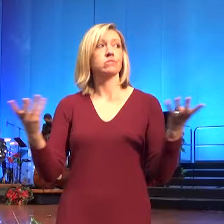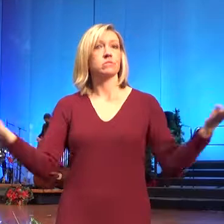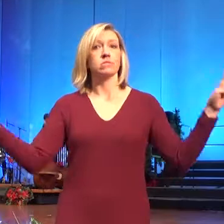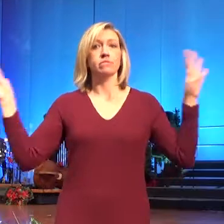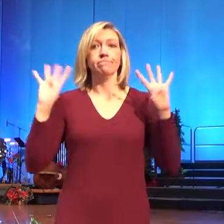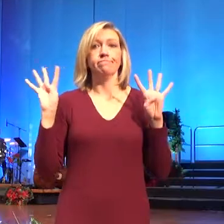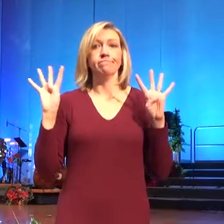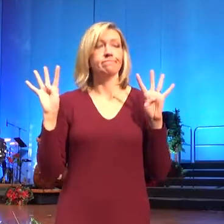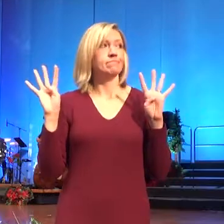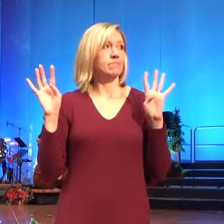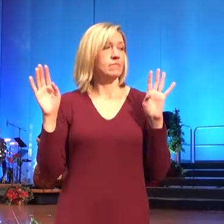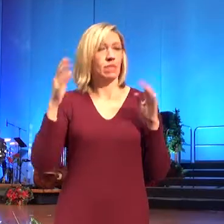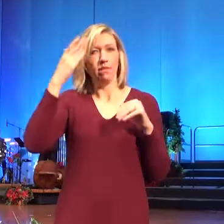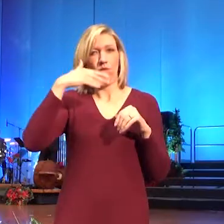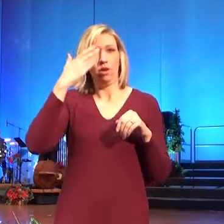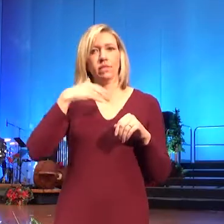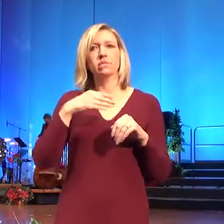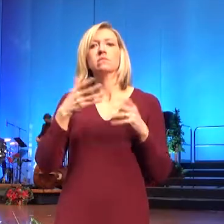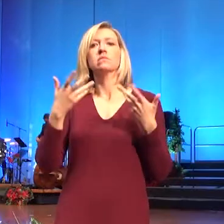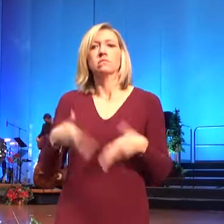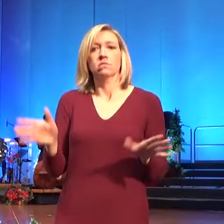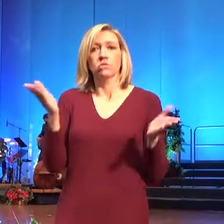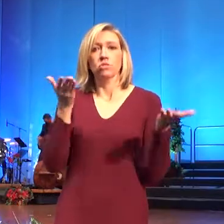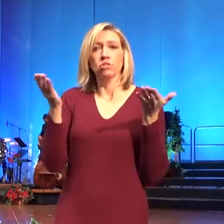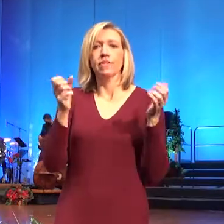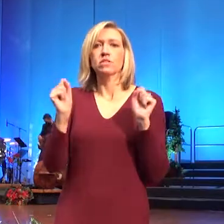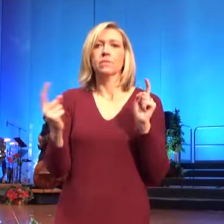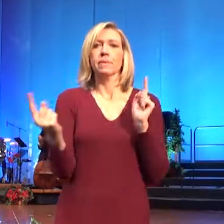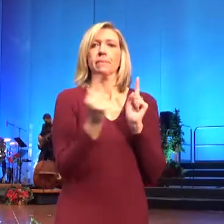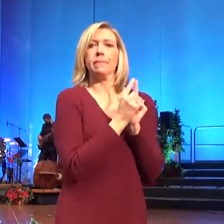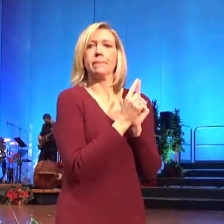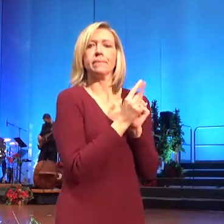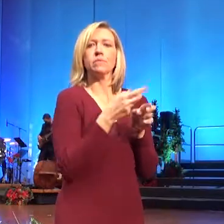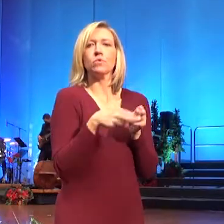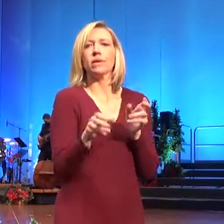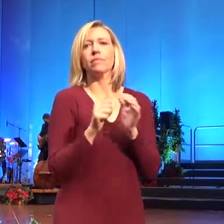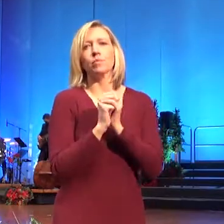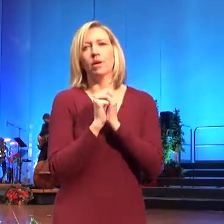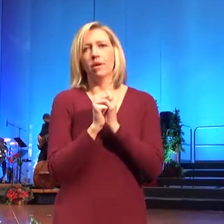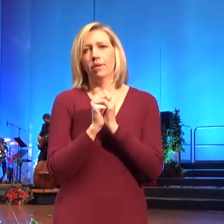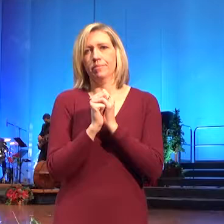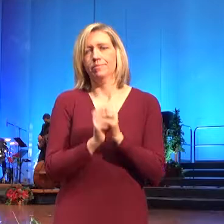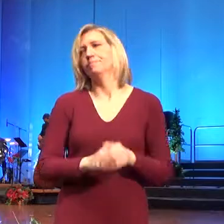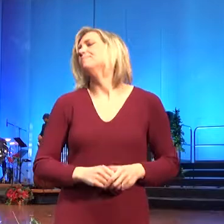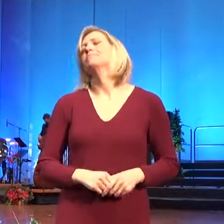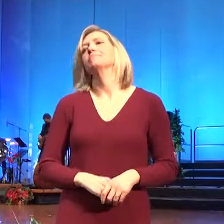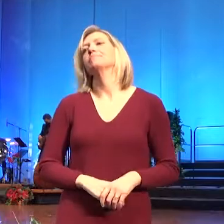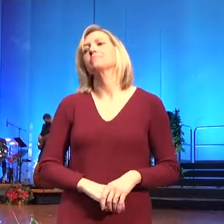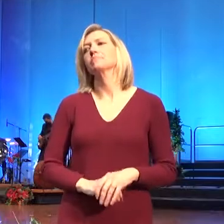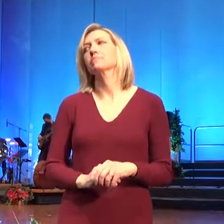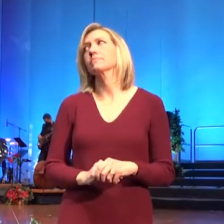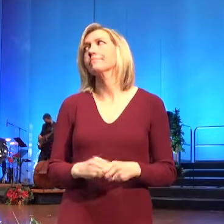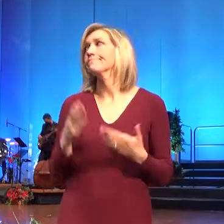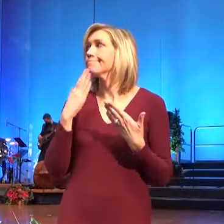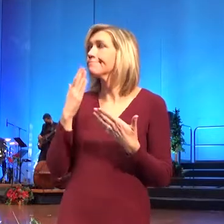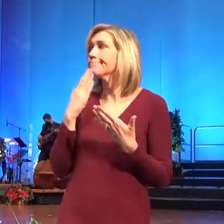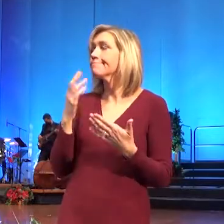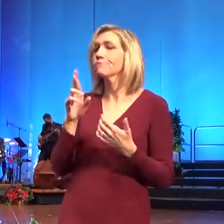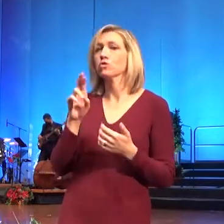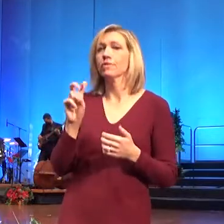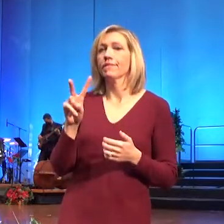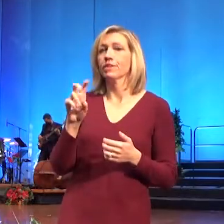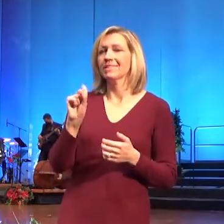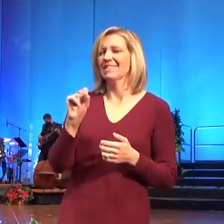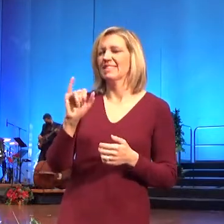are gathering down here, and after the service, you can come up for a brief prayer, and they will be happy to do that. Thank you, Reverend